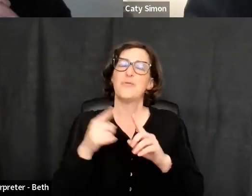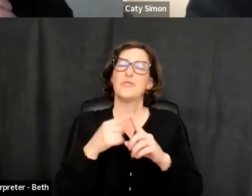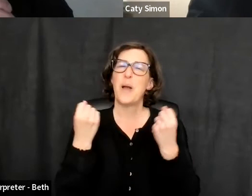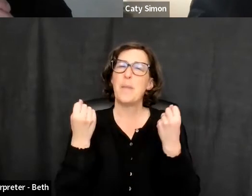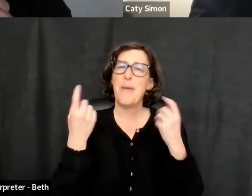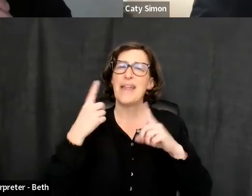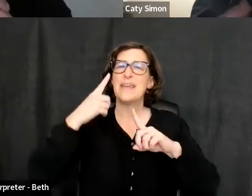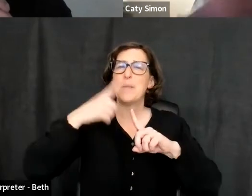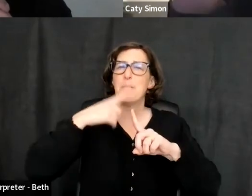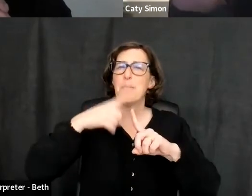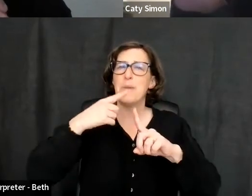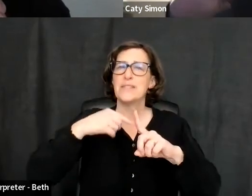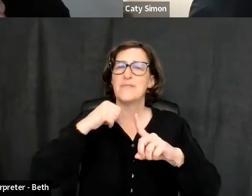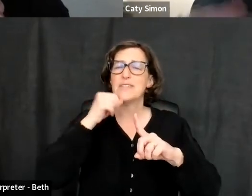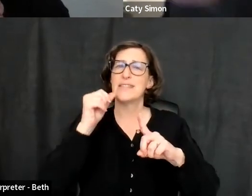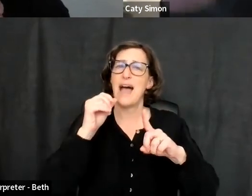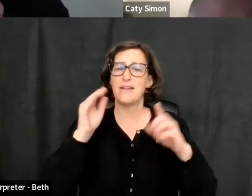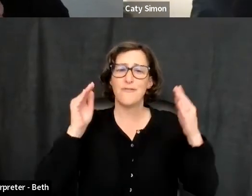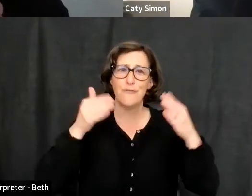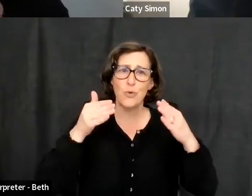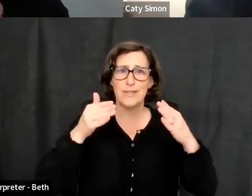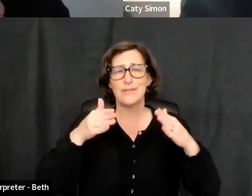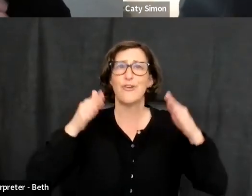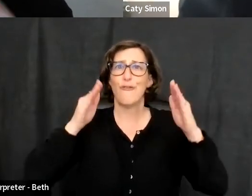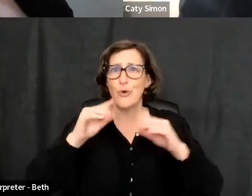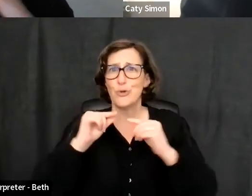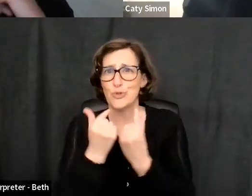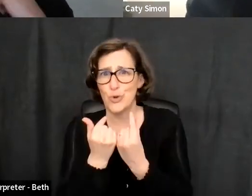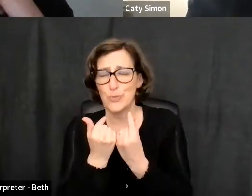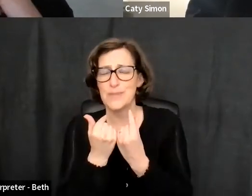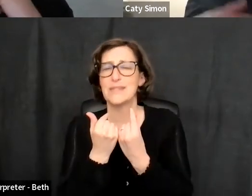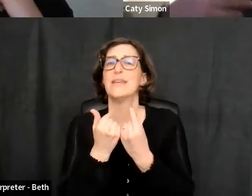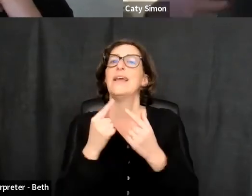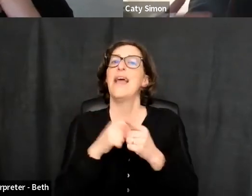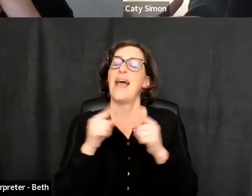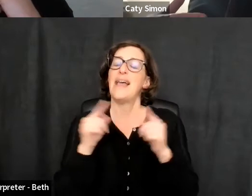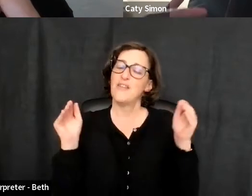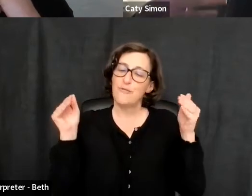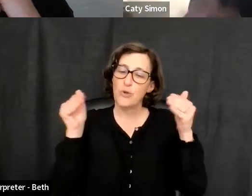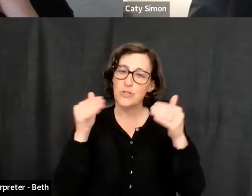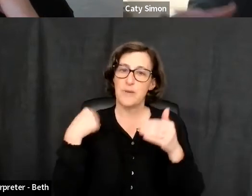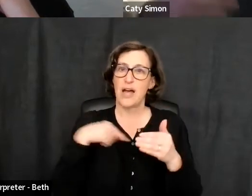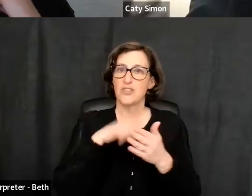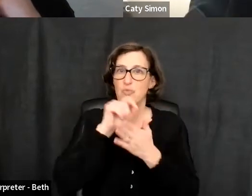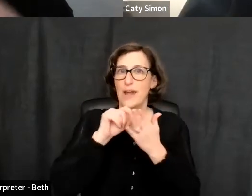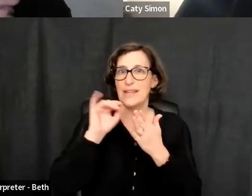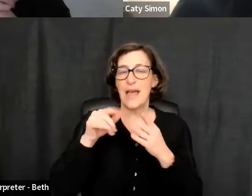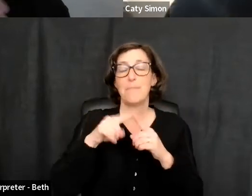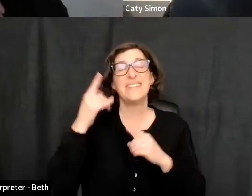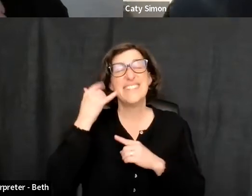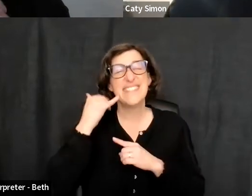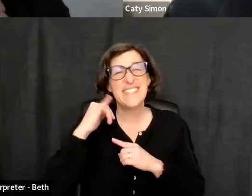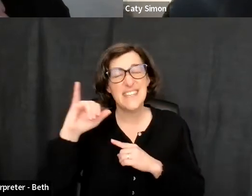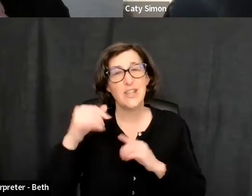these sorts of unfocused focus groups, Sarah's coinage, and then narrowed down to more of us writing it, but even still ultimately